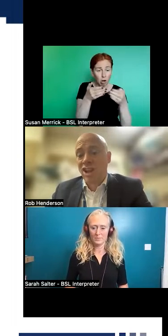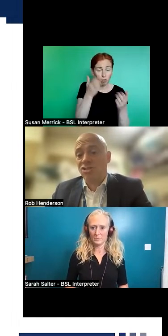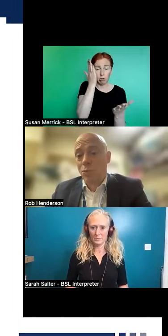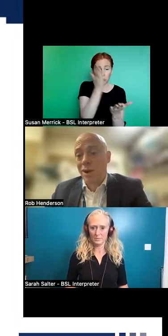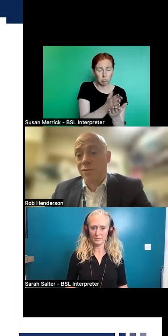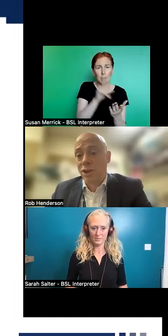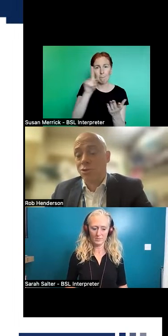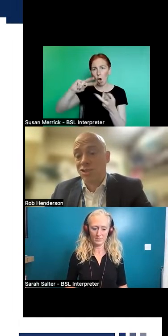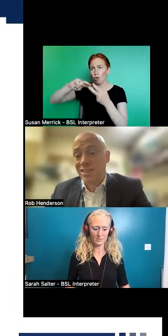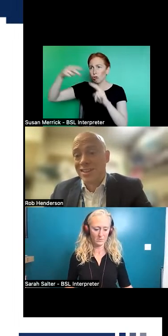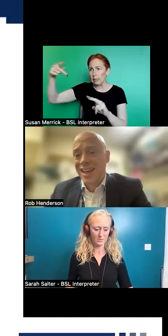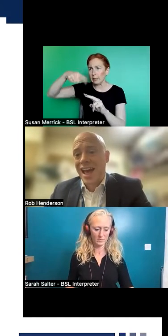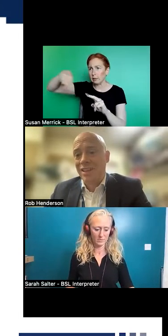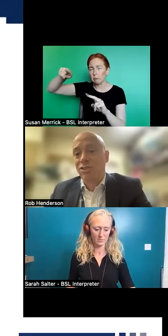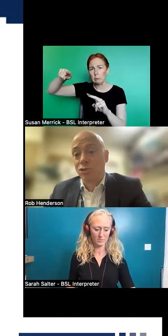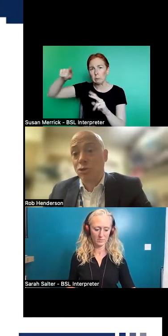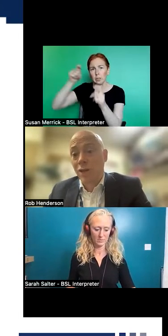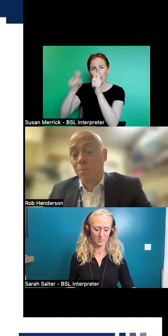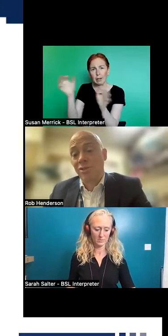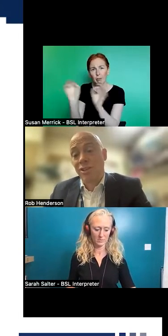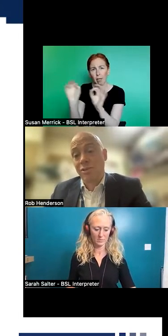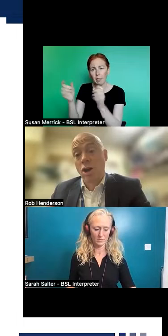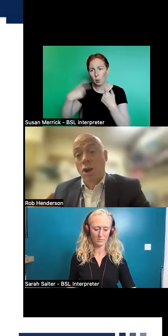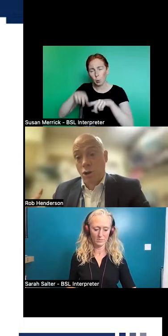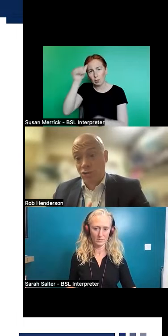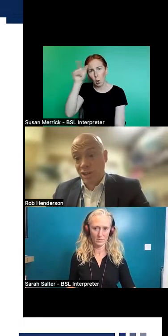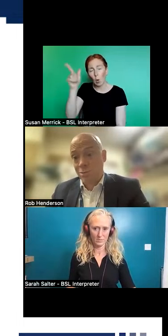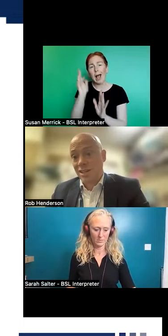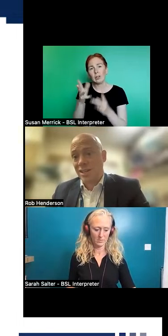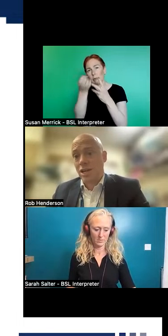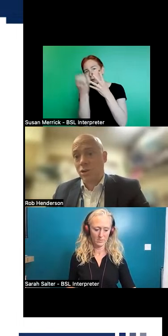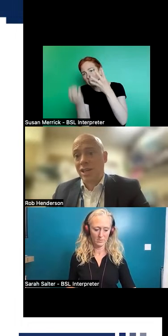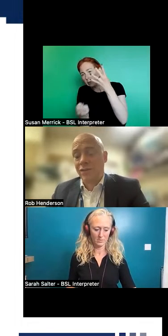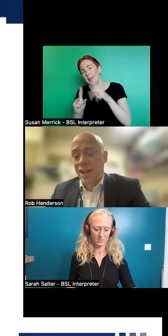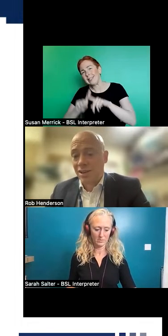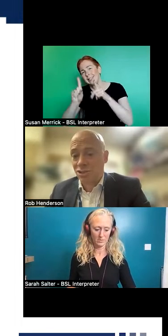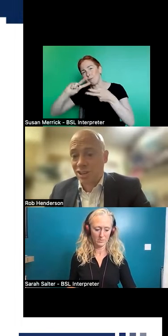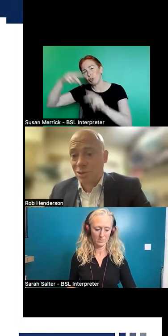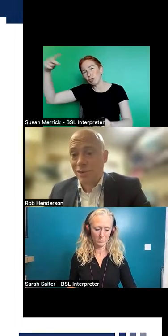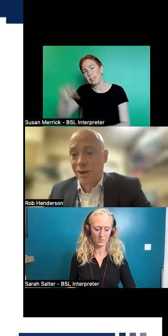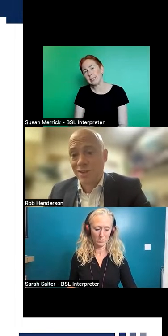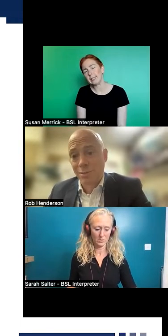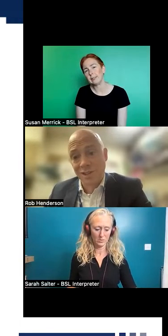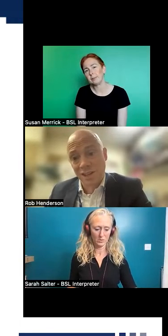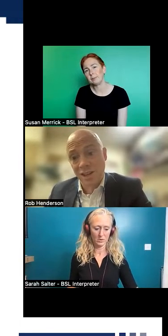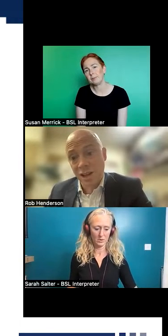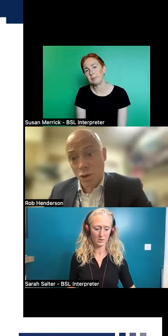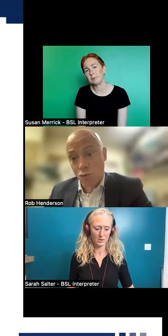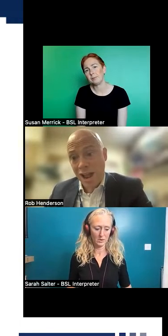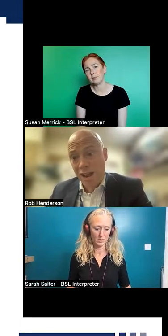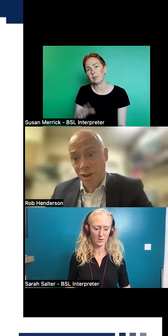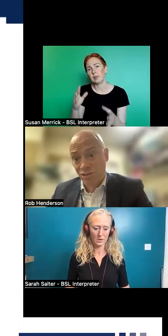a change in one of the known genes. And it's through that process of whole genome testing and looking for candidate genes that we found some of these